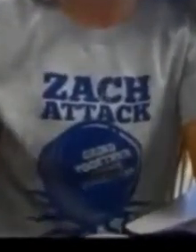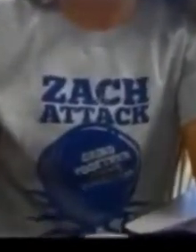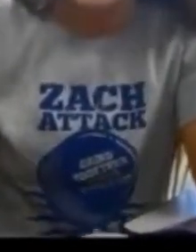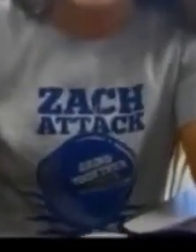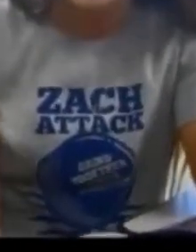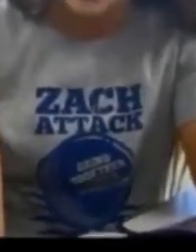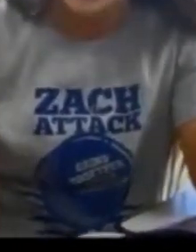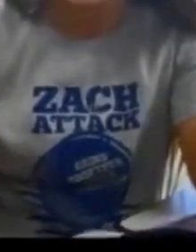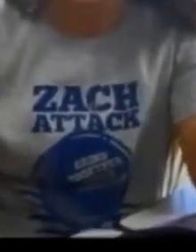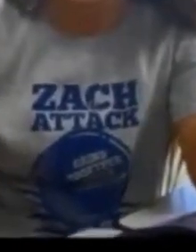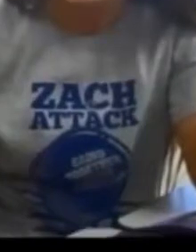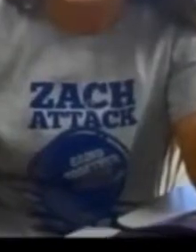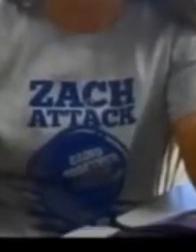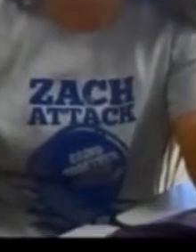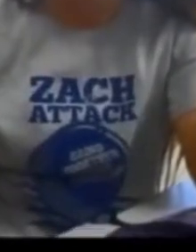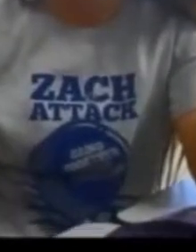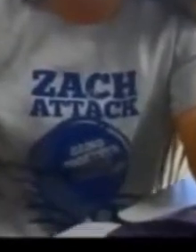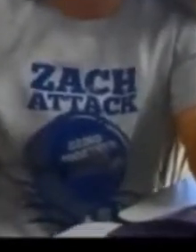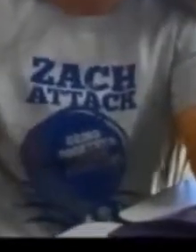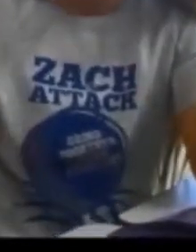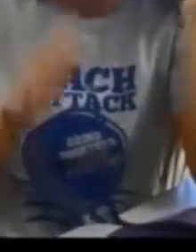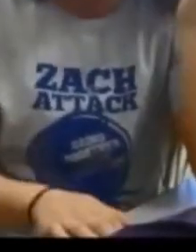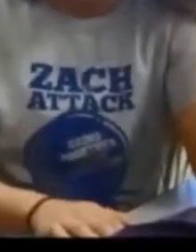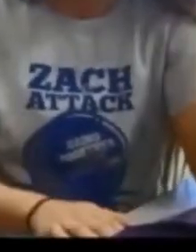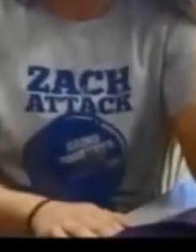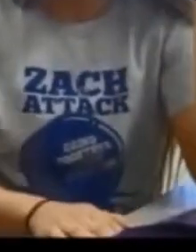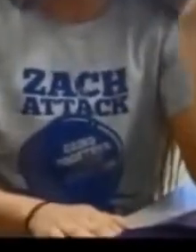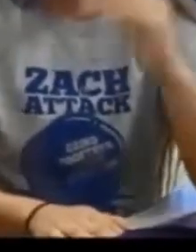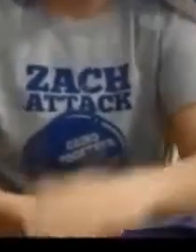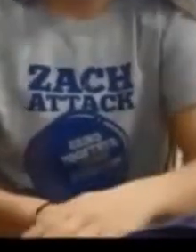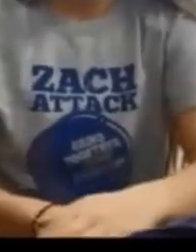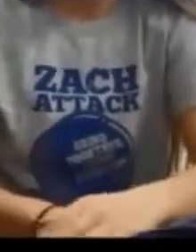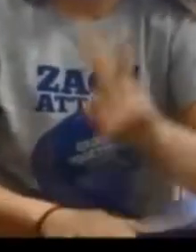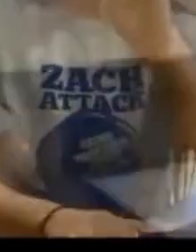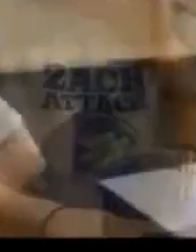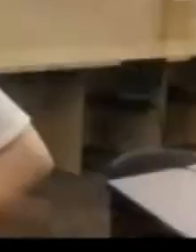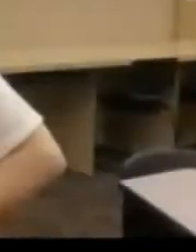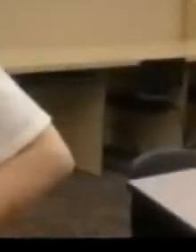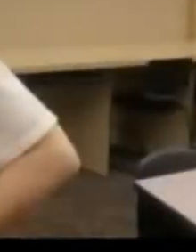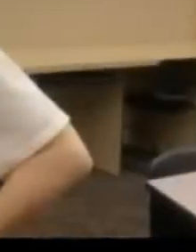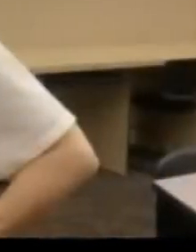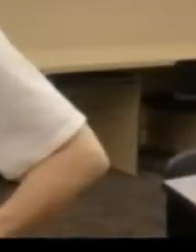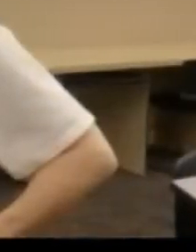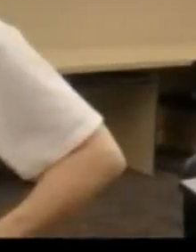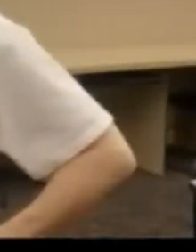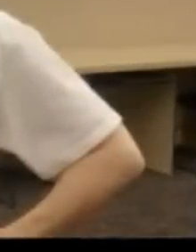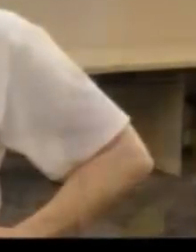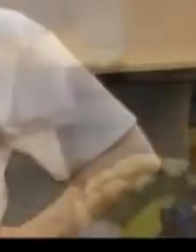of you people ever again. So I'm going to miss you.